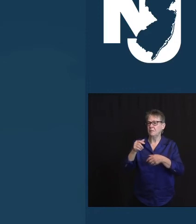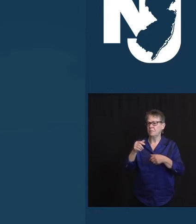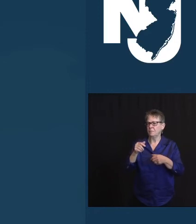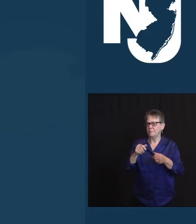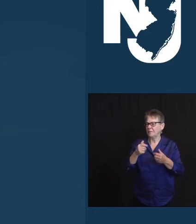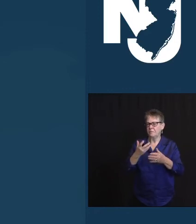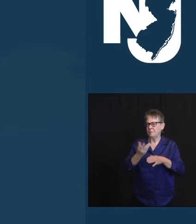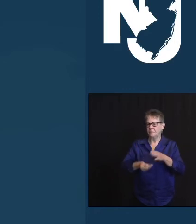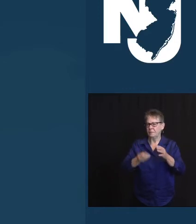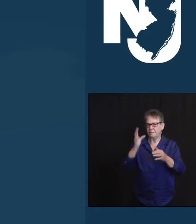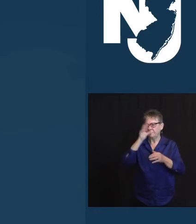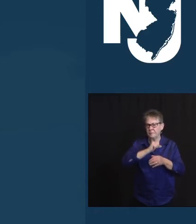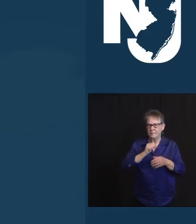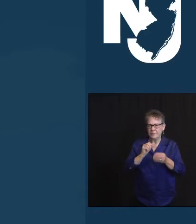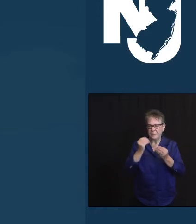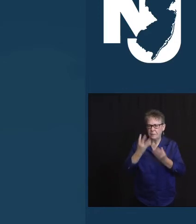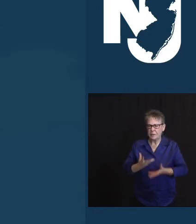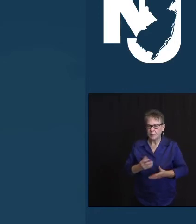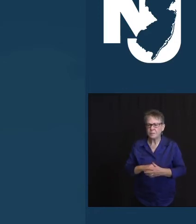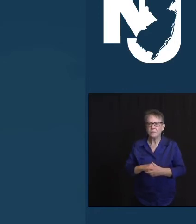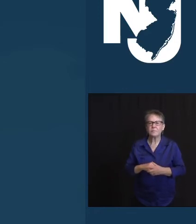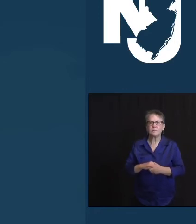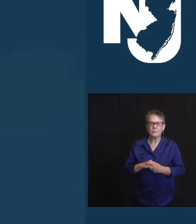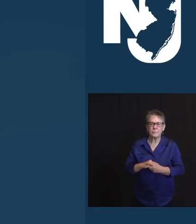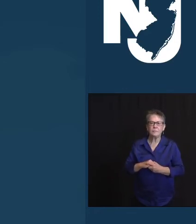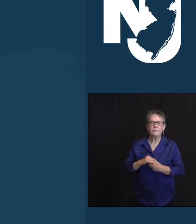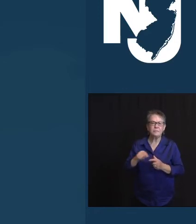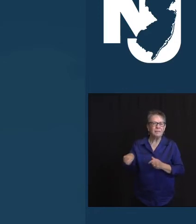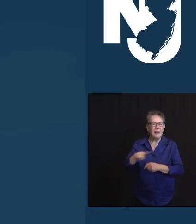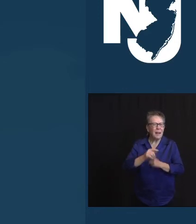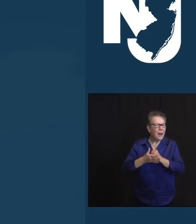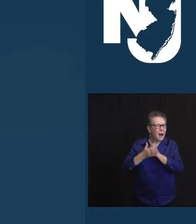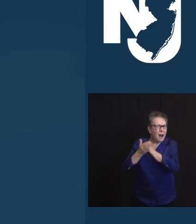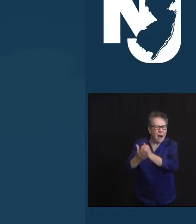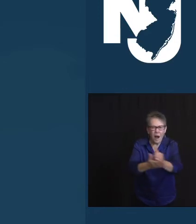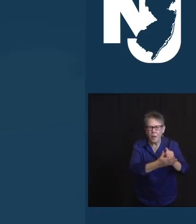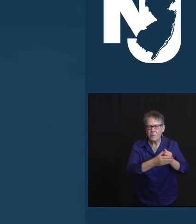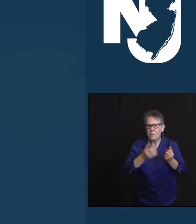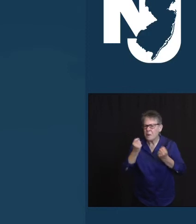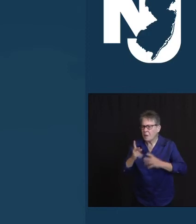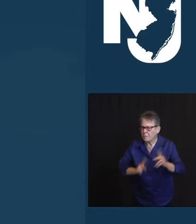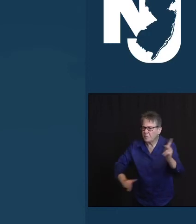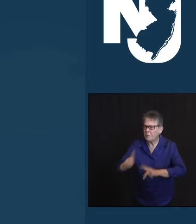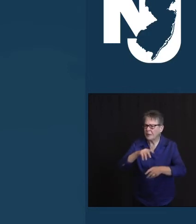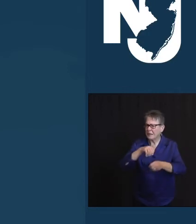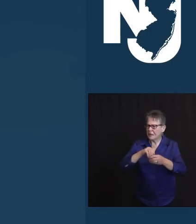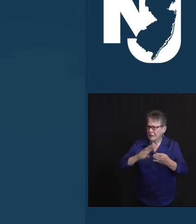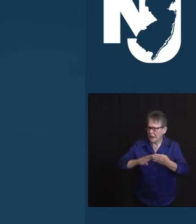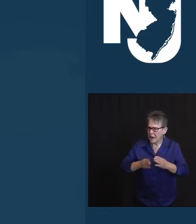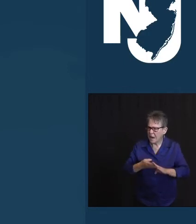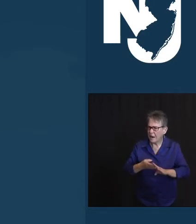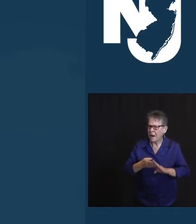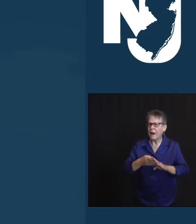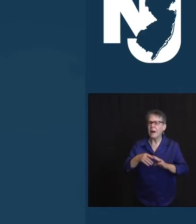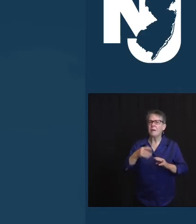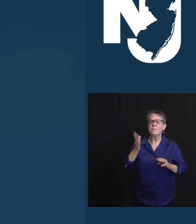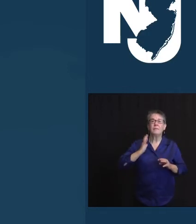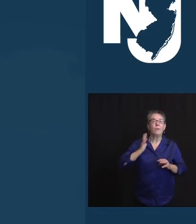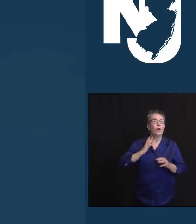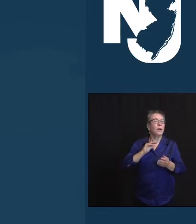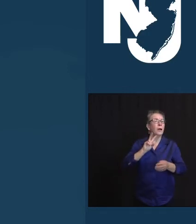a U.S. Army Reserve veteran, and we salute his service to our nation as well. He leaves his and Carol's 6